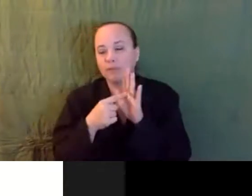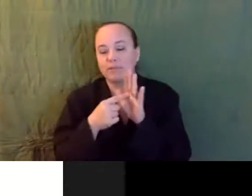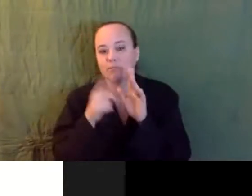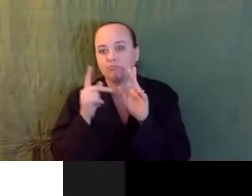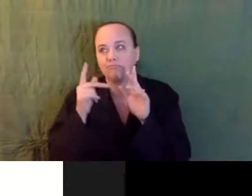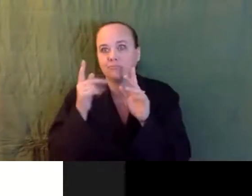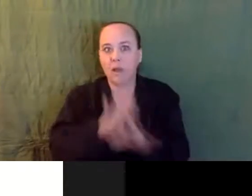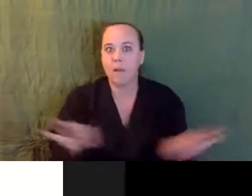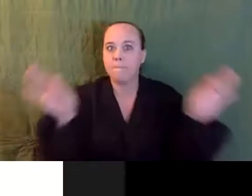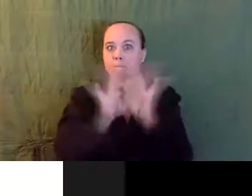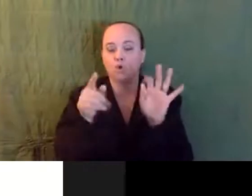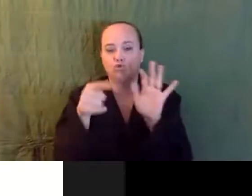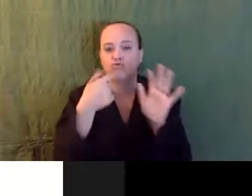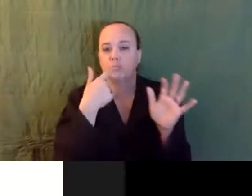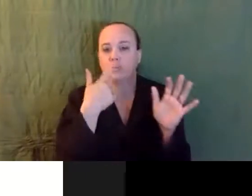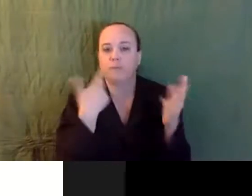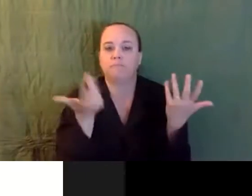You referenced